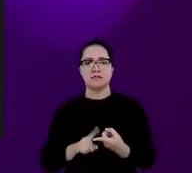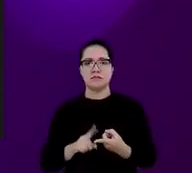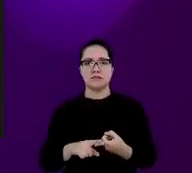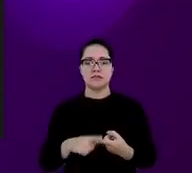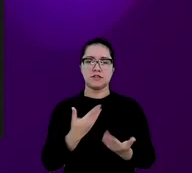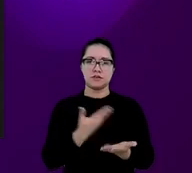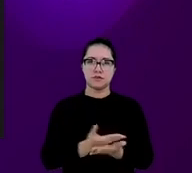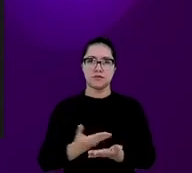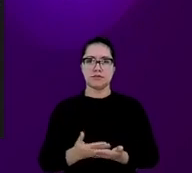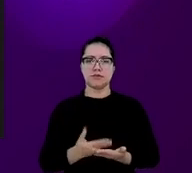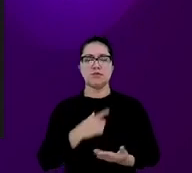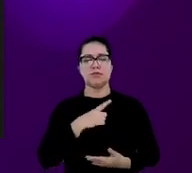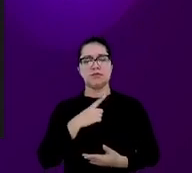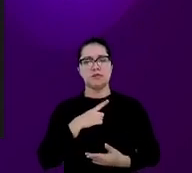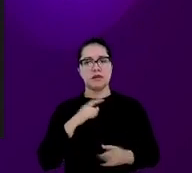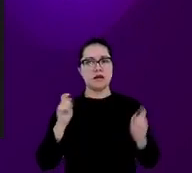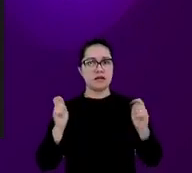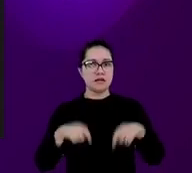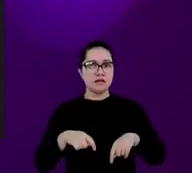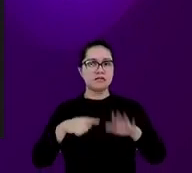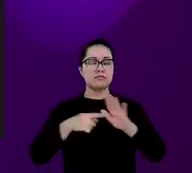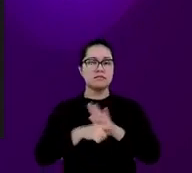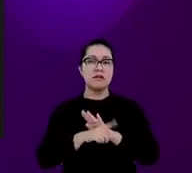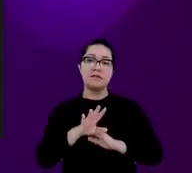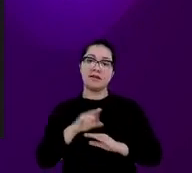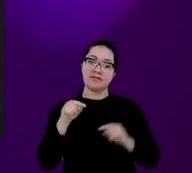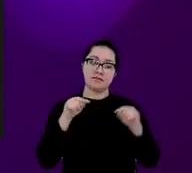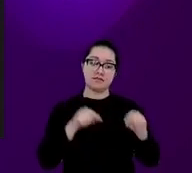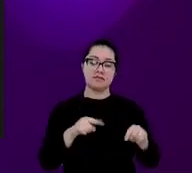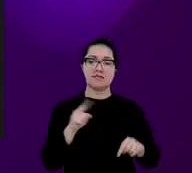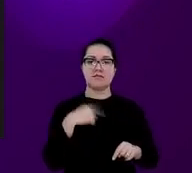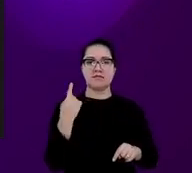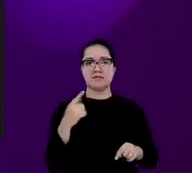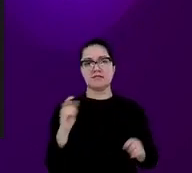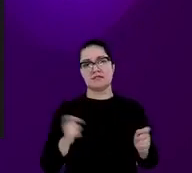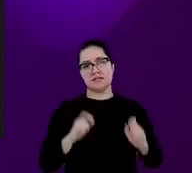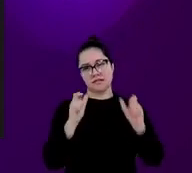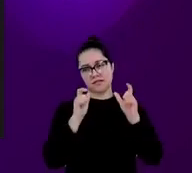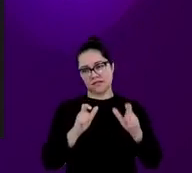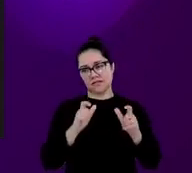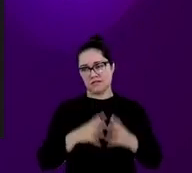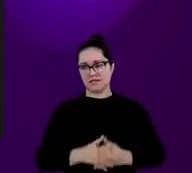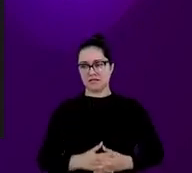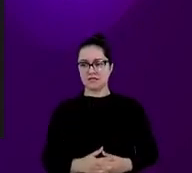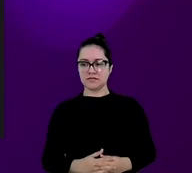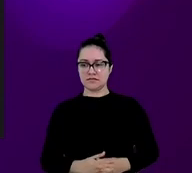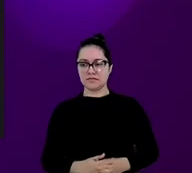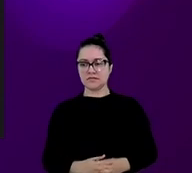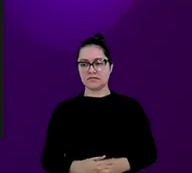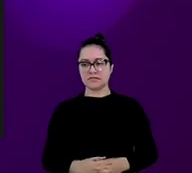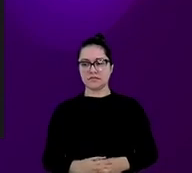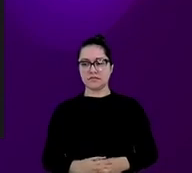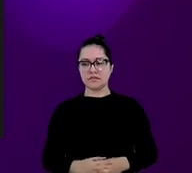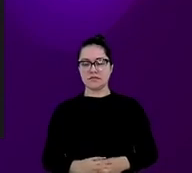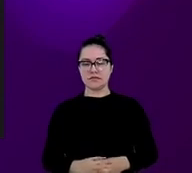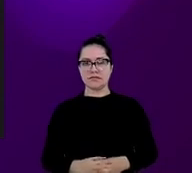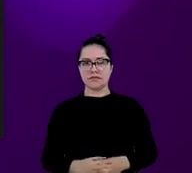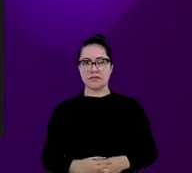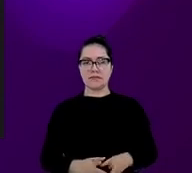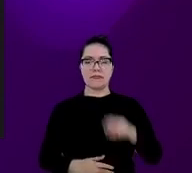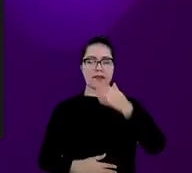huge amounts of money for marketing. Only to have an idea, in the pharmaceutical companies, in